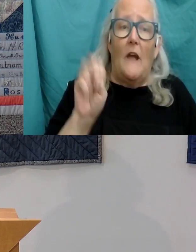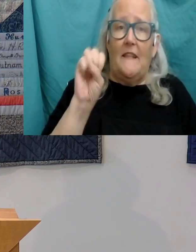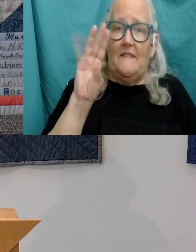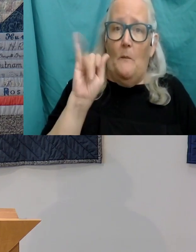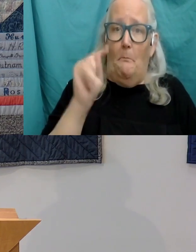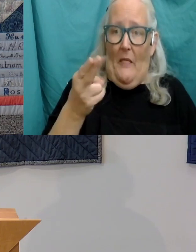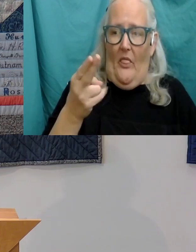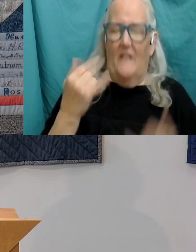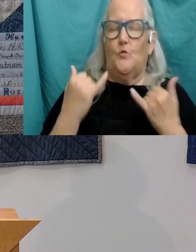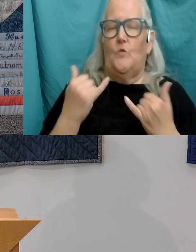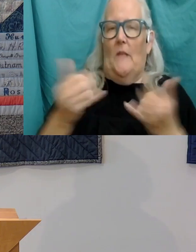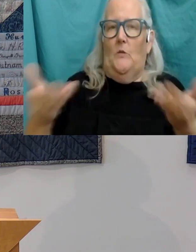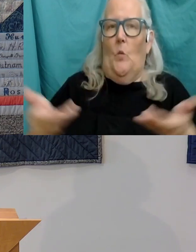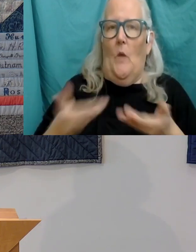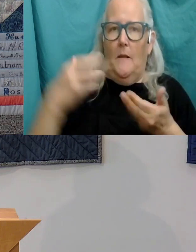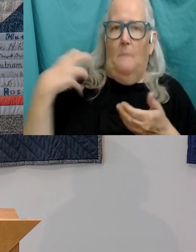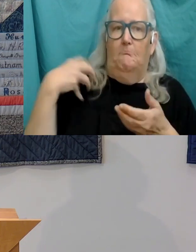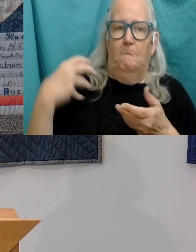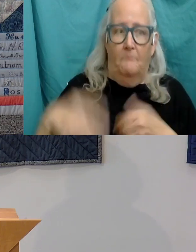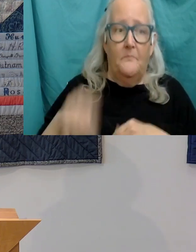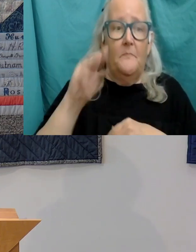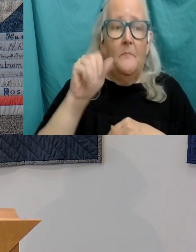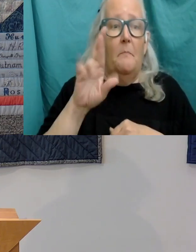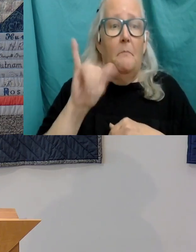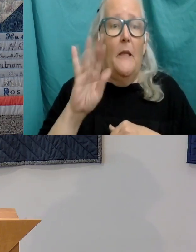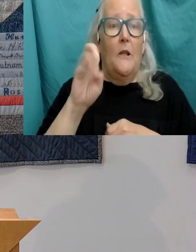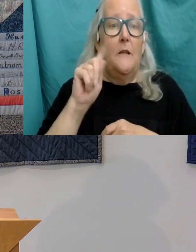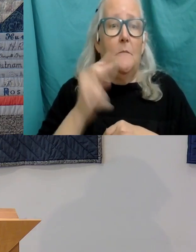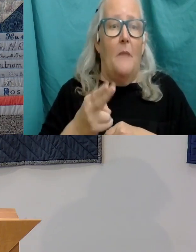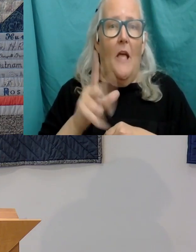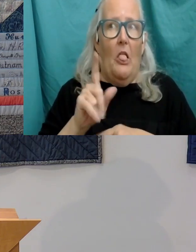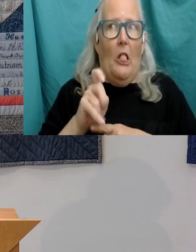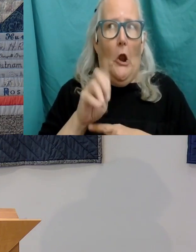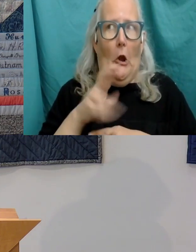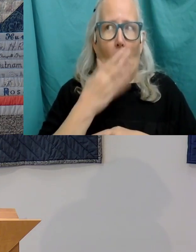Mary Beth Lerner is our welcoming captain, and she's in the back of the sanctuary.